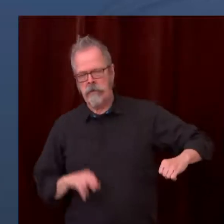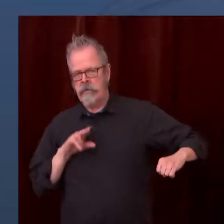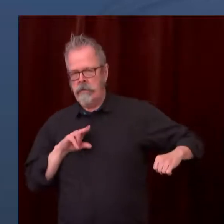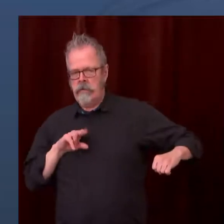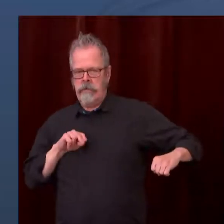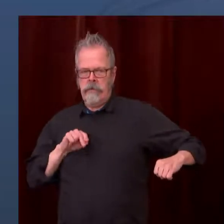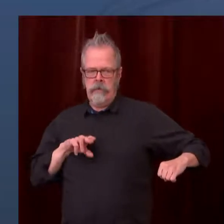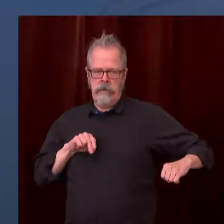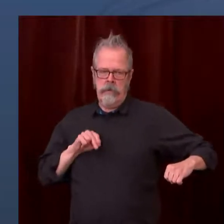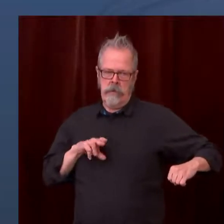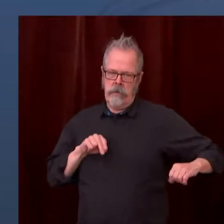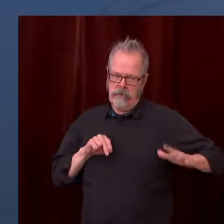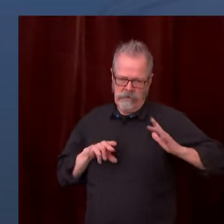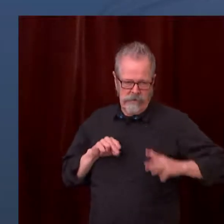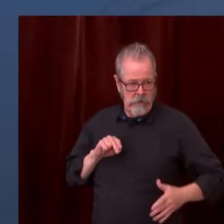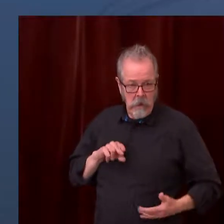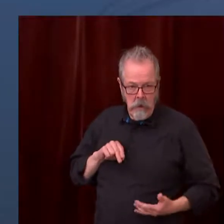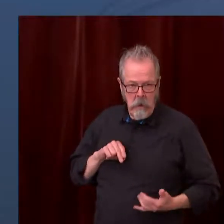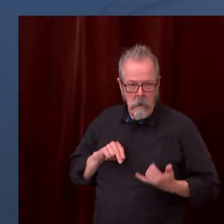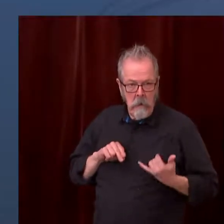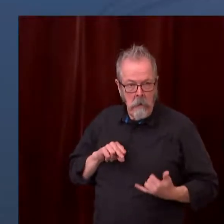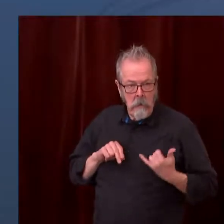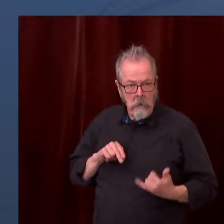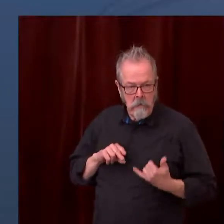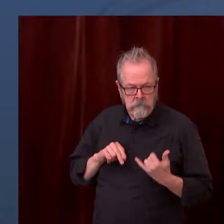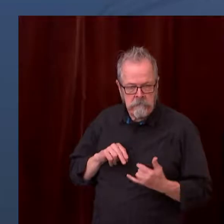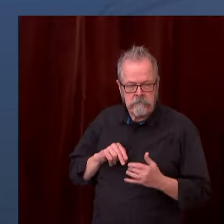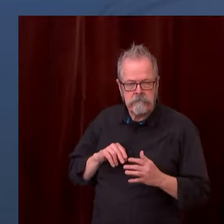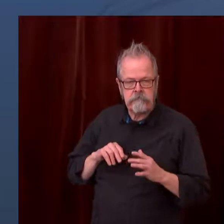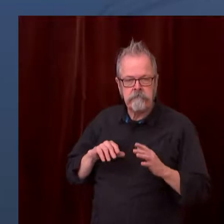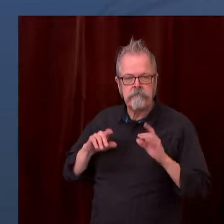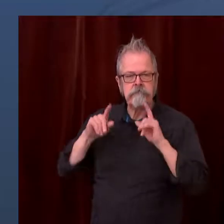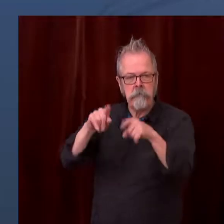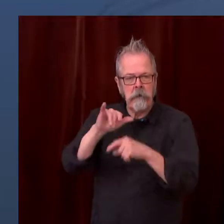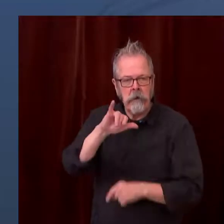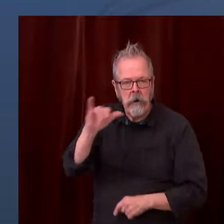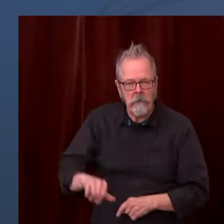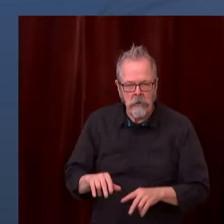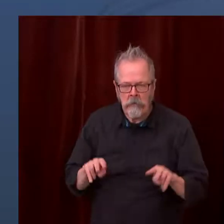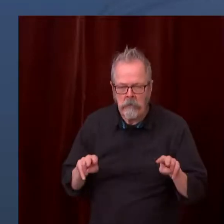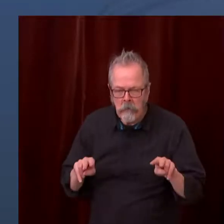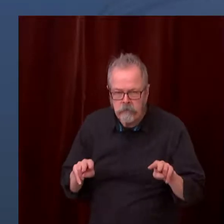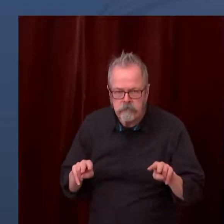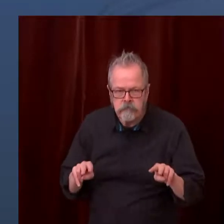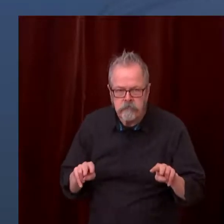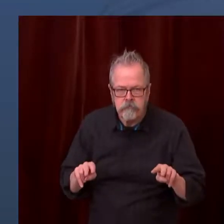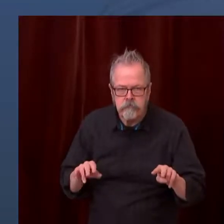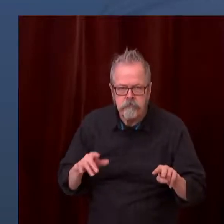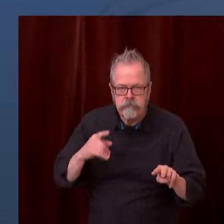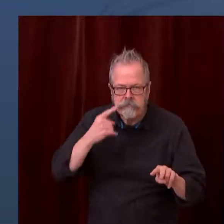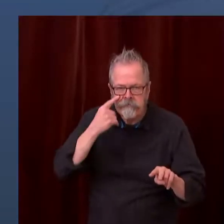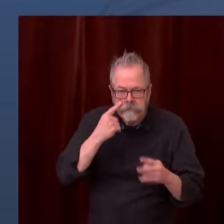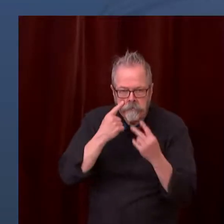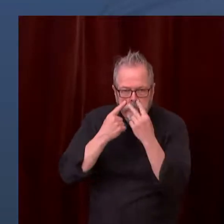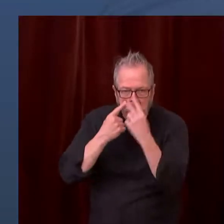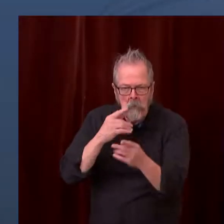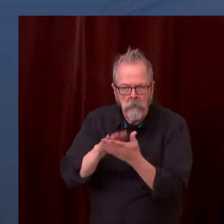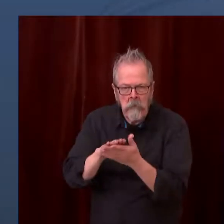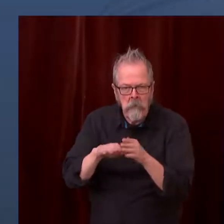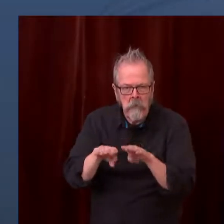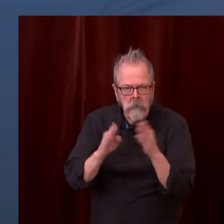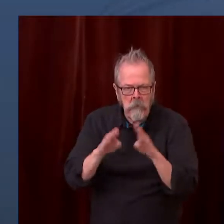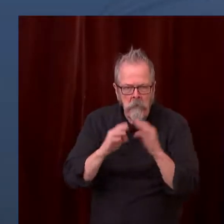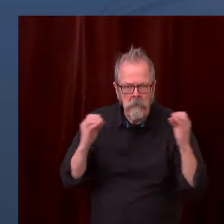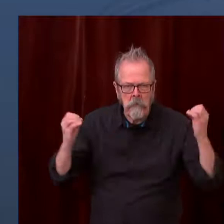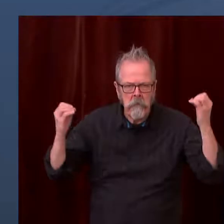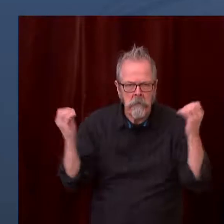in your hallway in half. And he said all of a sudden it just kind of light went off that when you have that much room, you can